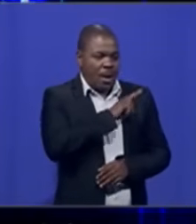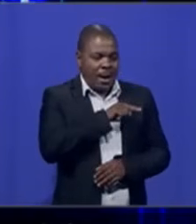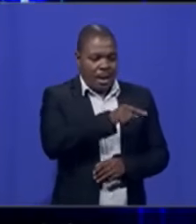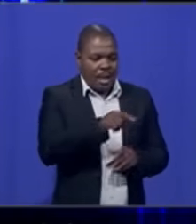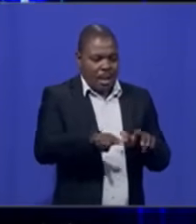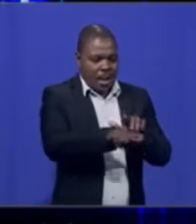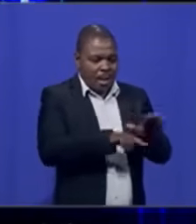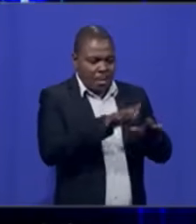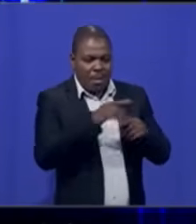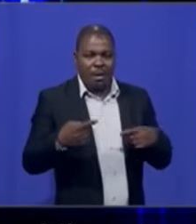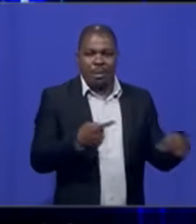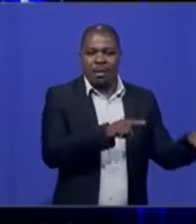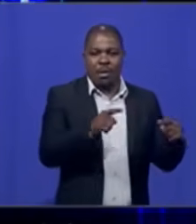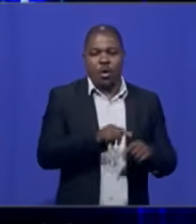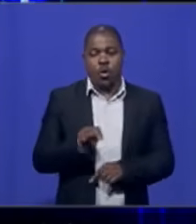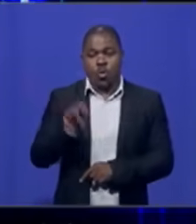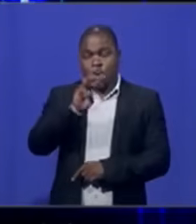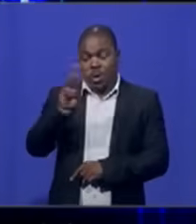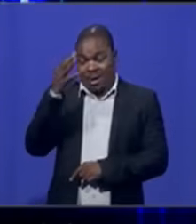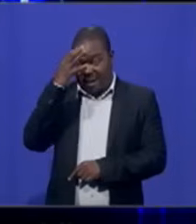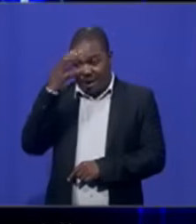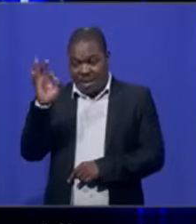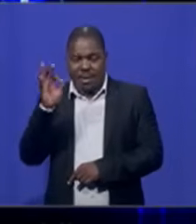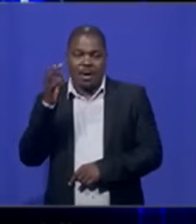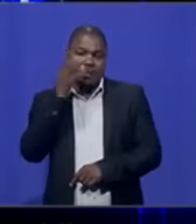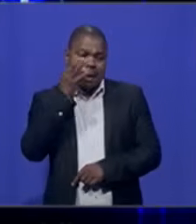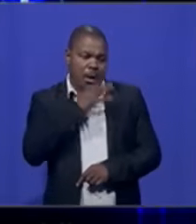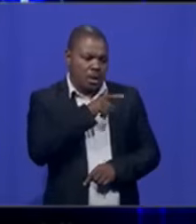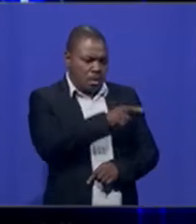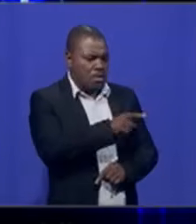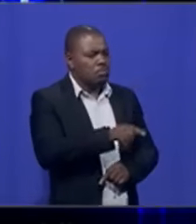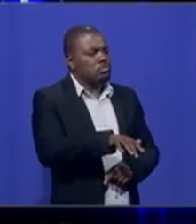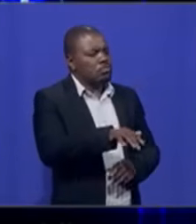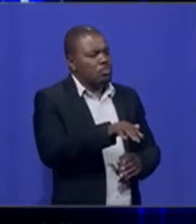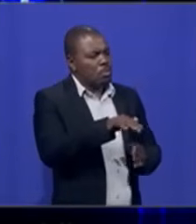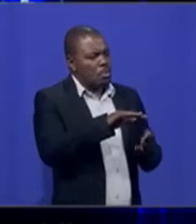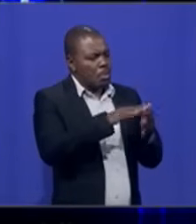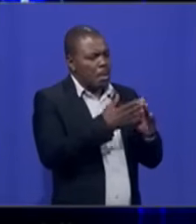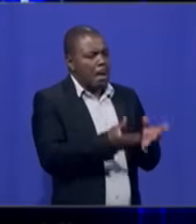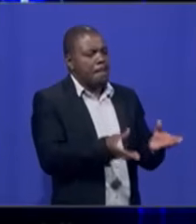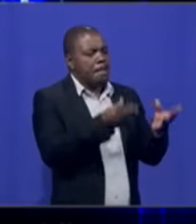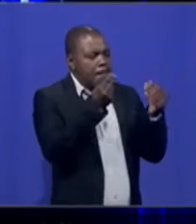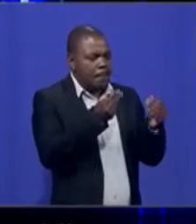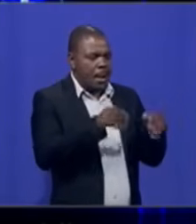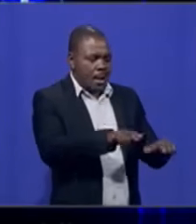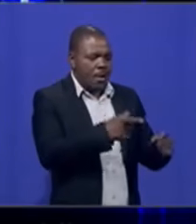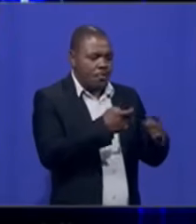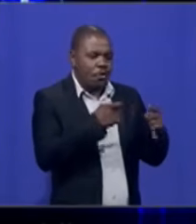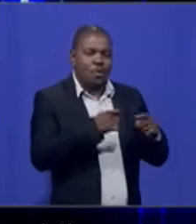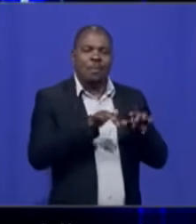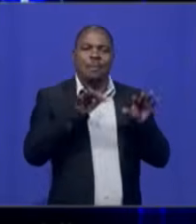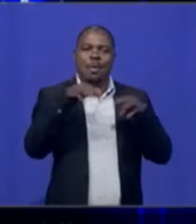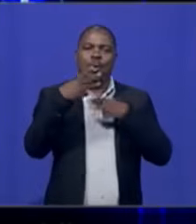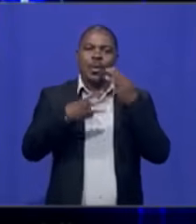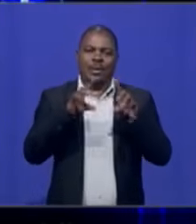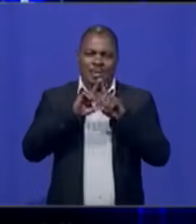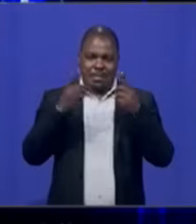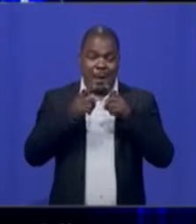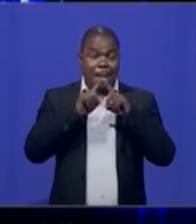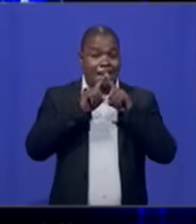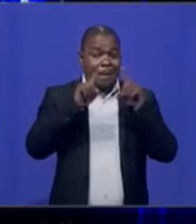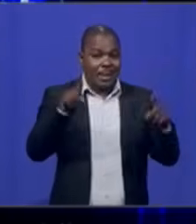province tlasa North West Housing Corporation o bolela ha malapa a abetswe mobu ona ke lefapha la mesebetsi ya setjhaba empa la jwalo ba etapele